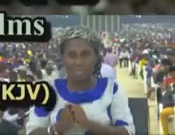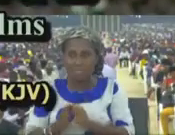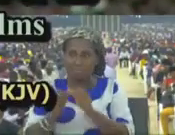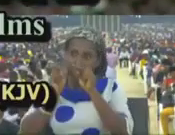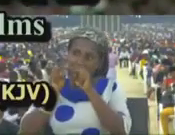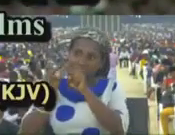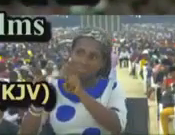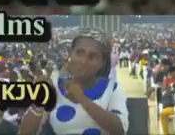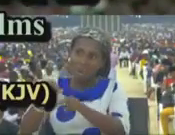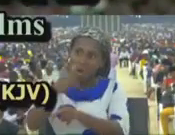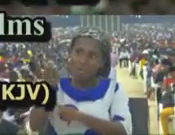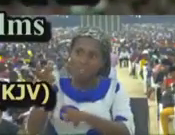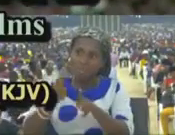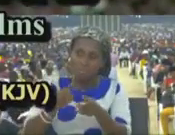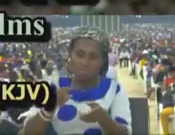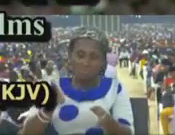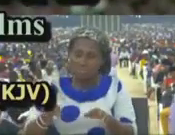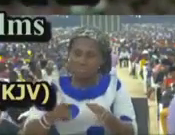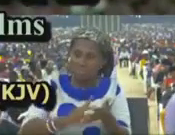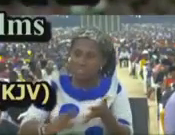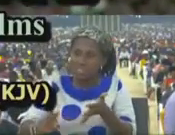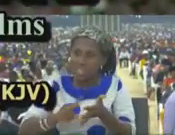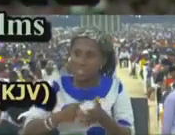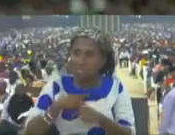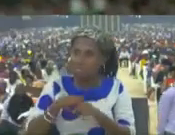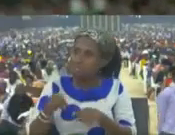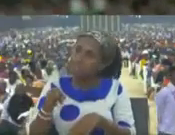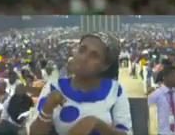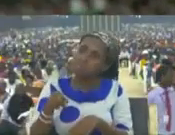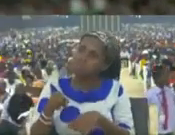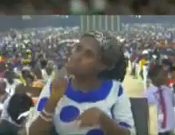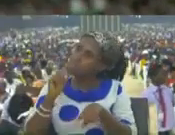dance, and he couldn't dance.